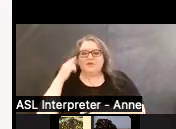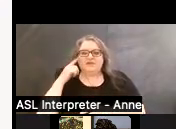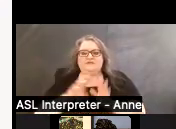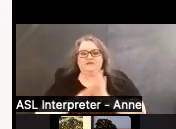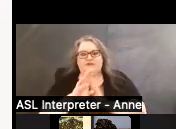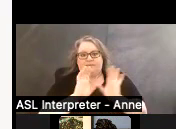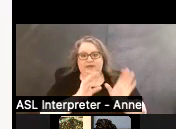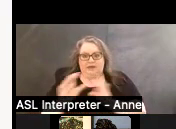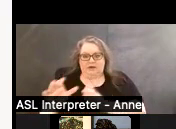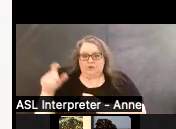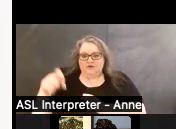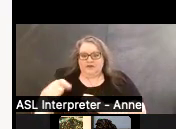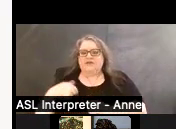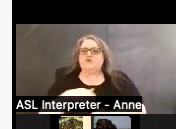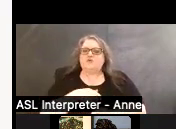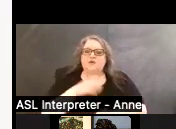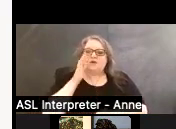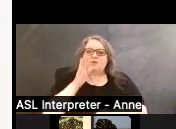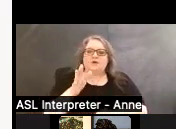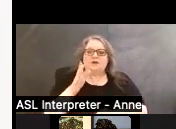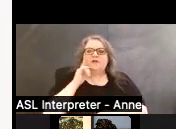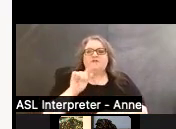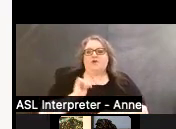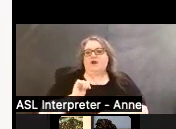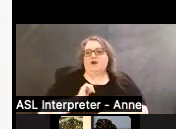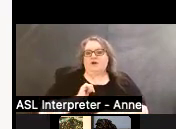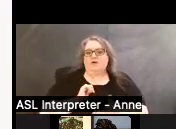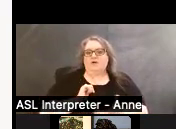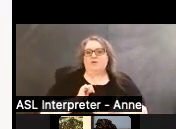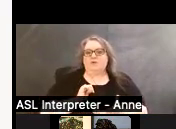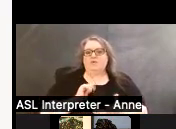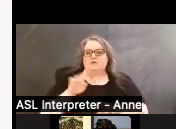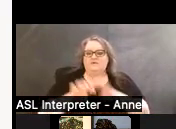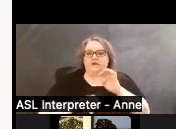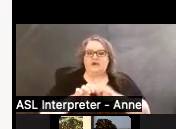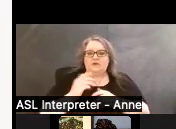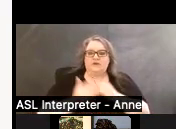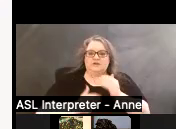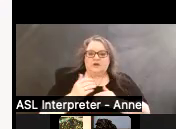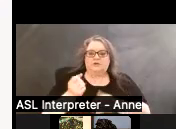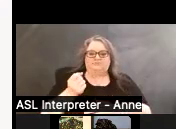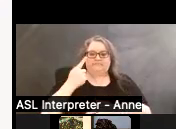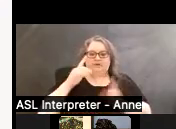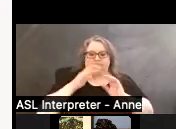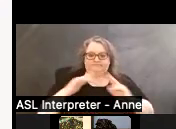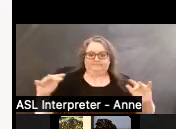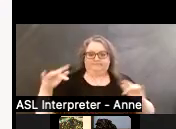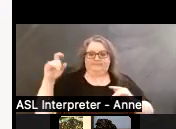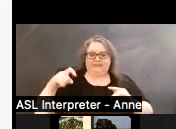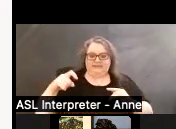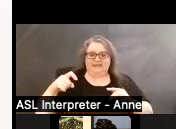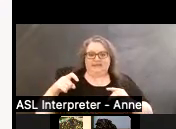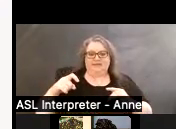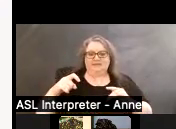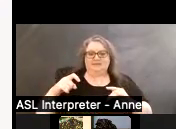needs was so that we could, for our evaluation process, better understand the diversity of needs among survivors. It